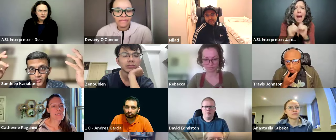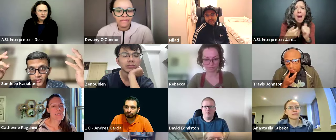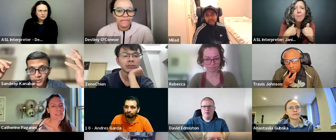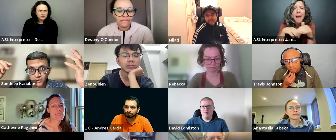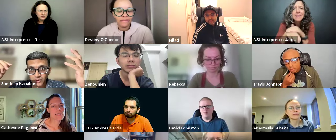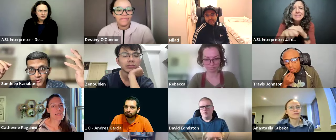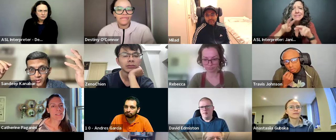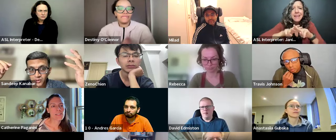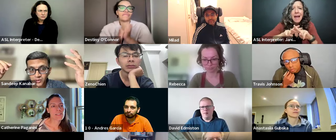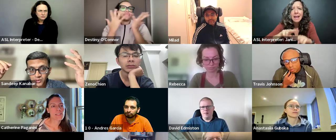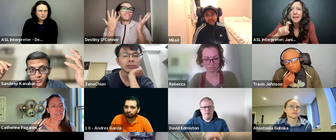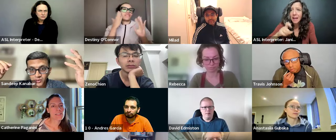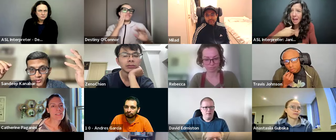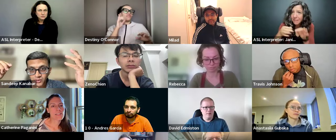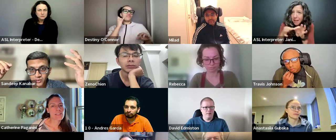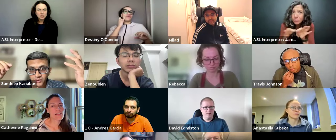no?